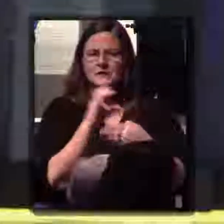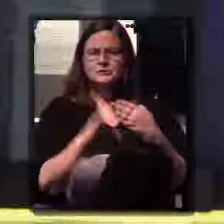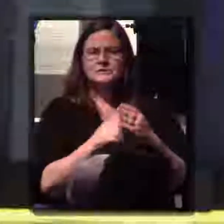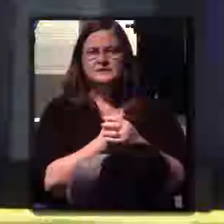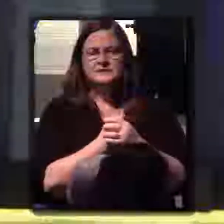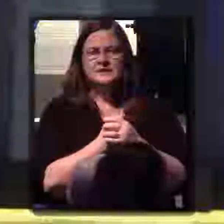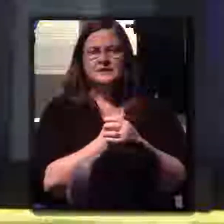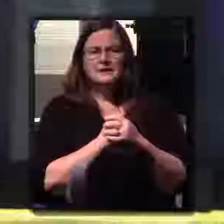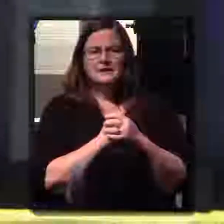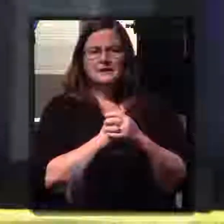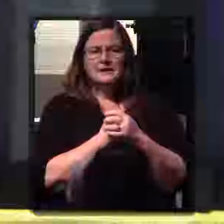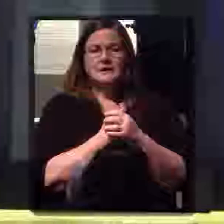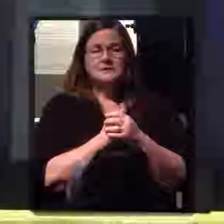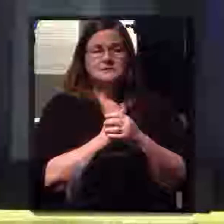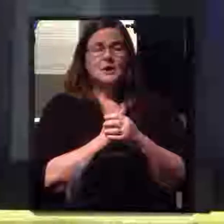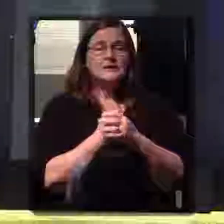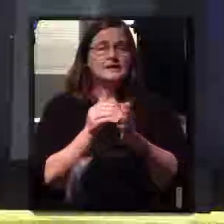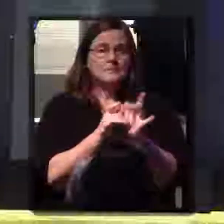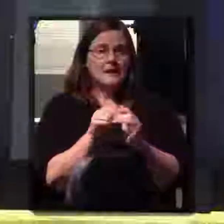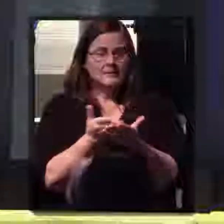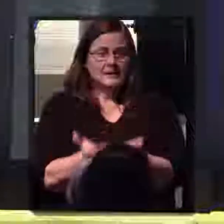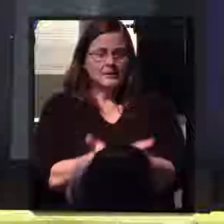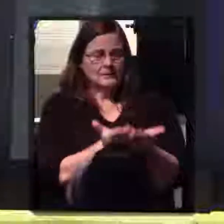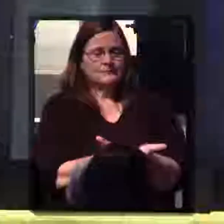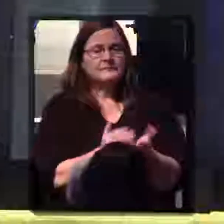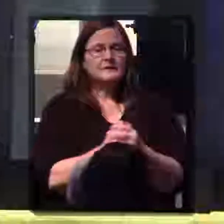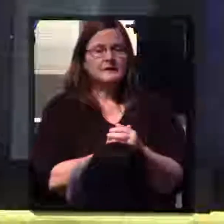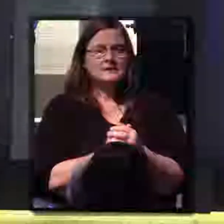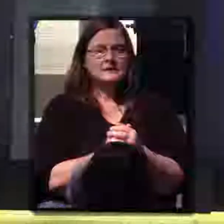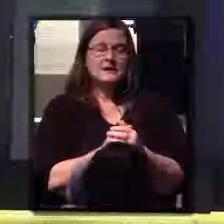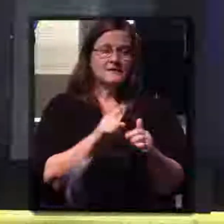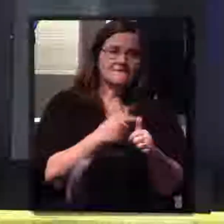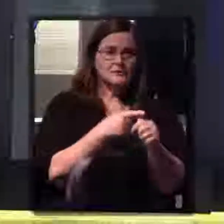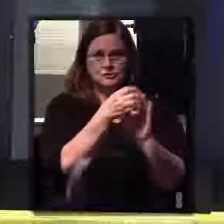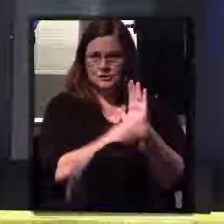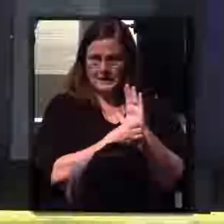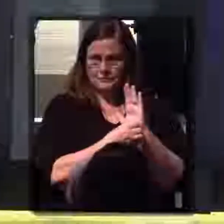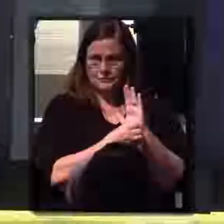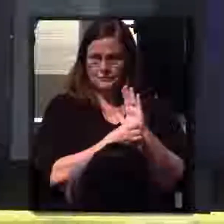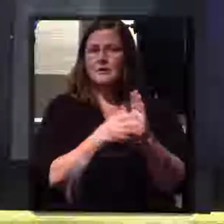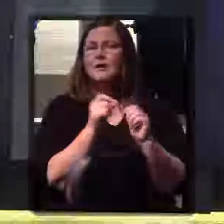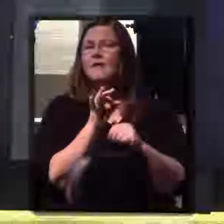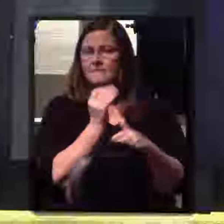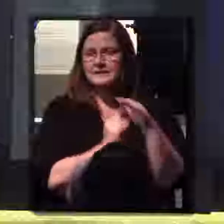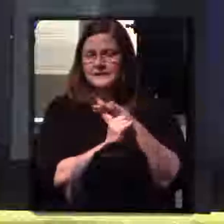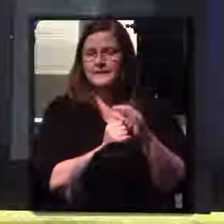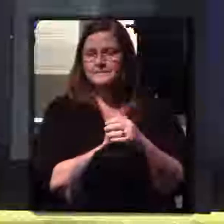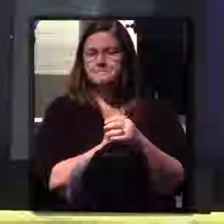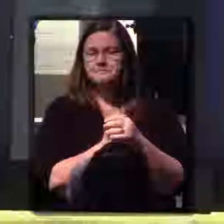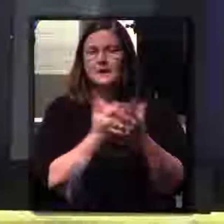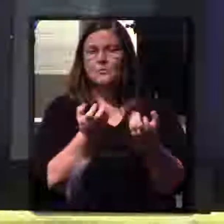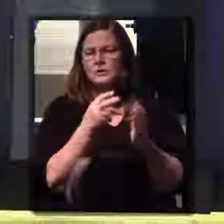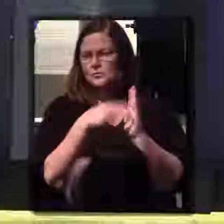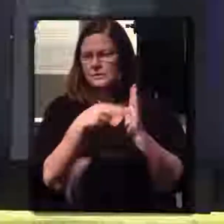their debilitating consequences. And so take your scripture out, if you will, and turn all the way back to the first